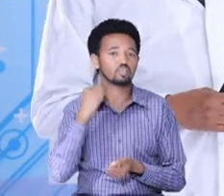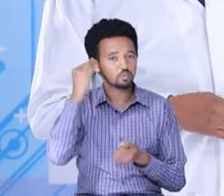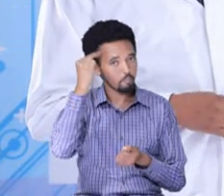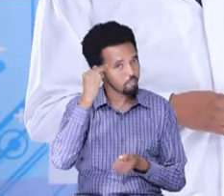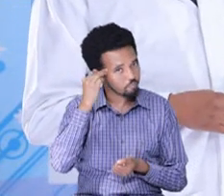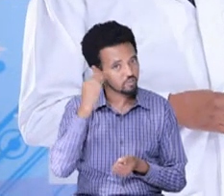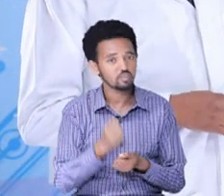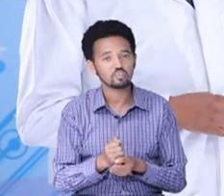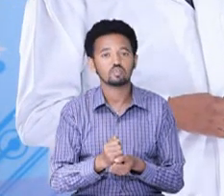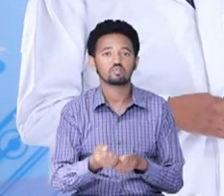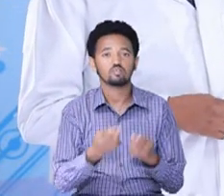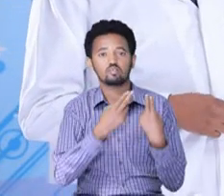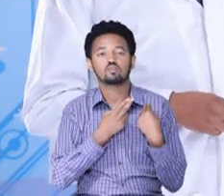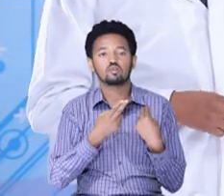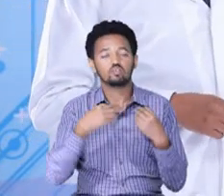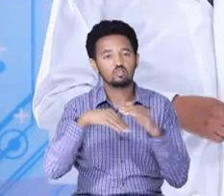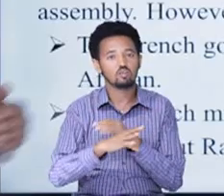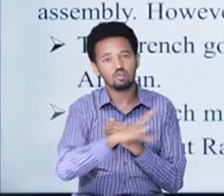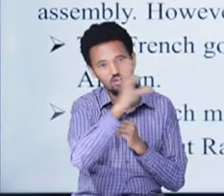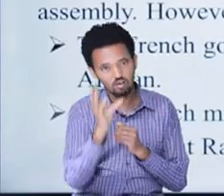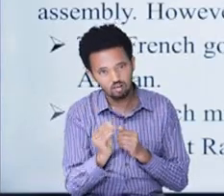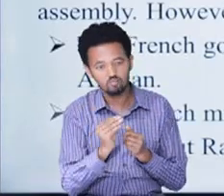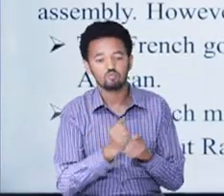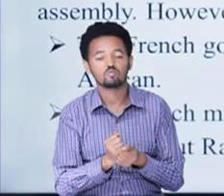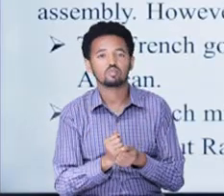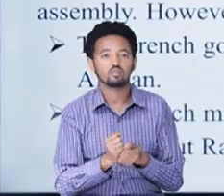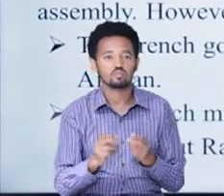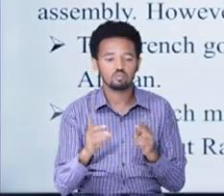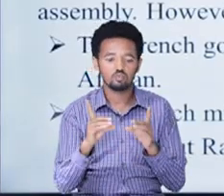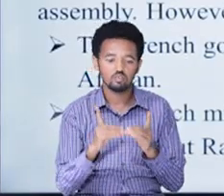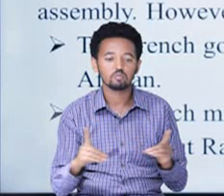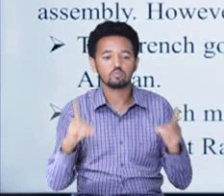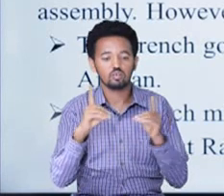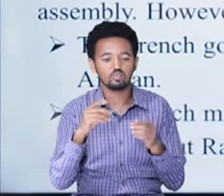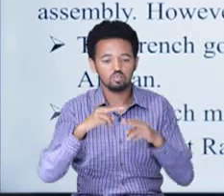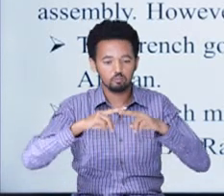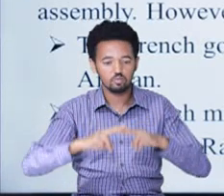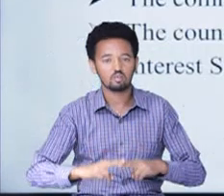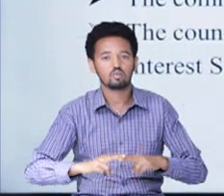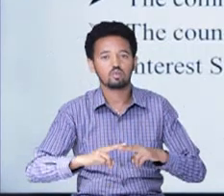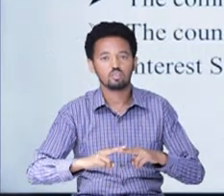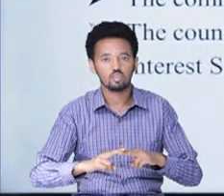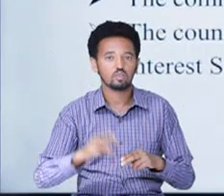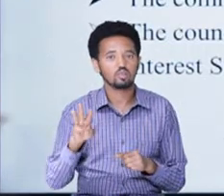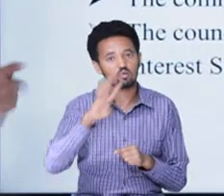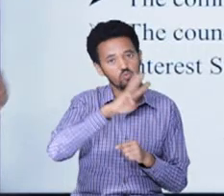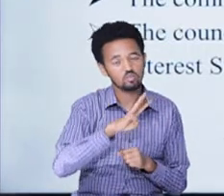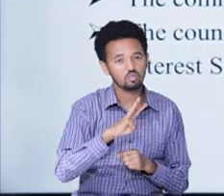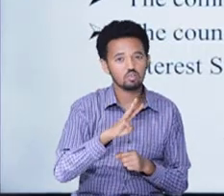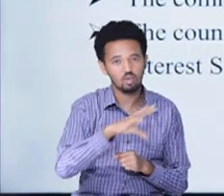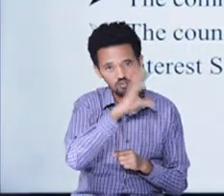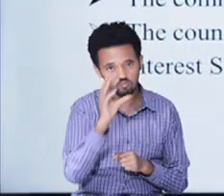colonies made laws for French West Africa, but radical nationalists demanded independence in the Western Africa